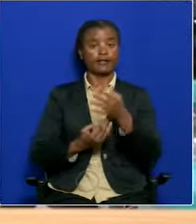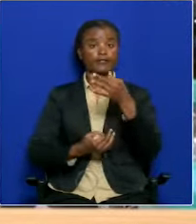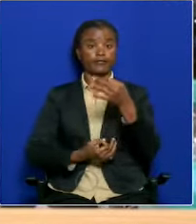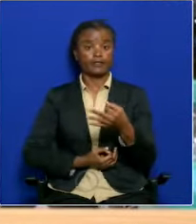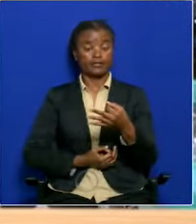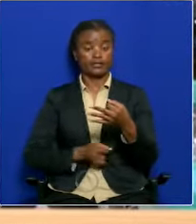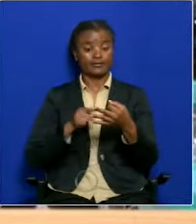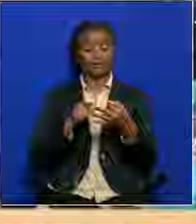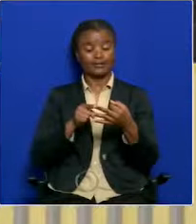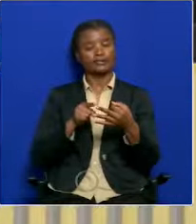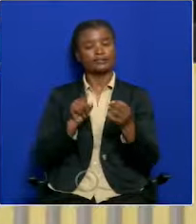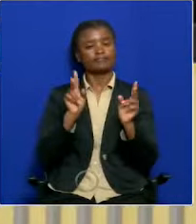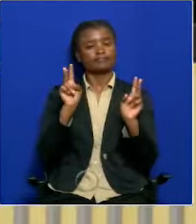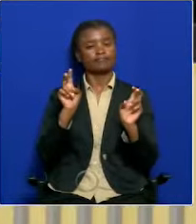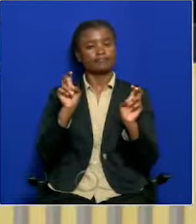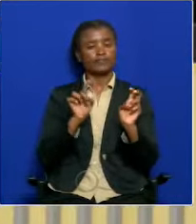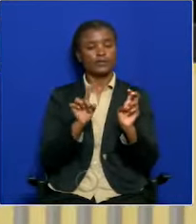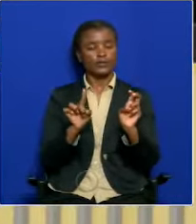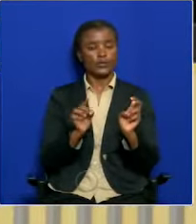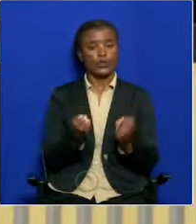the WhatsApp chat